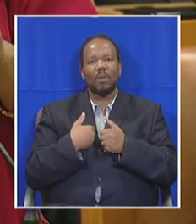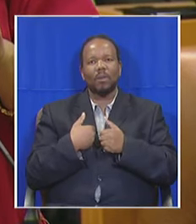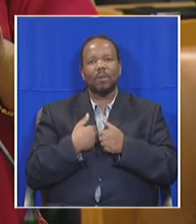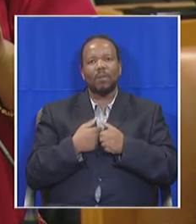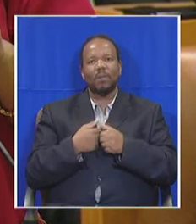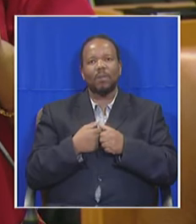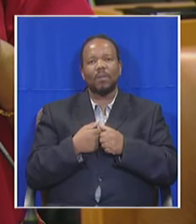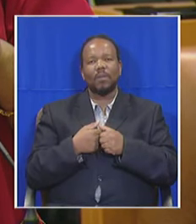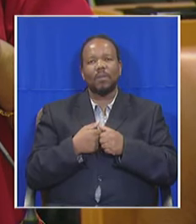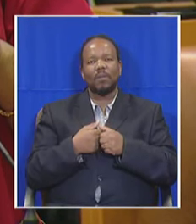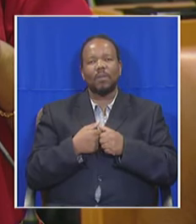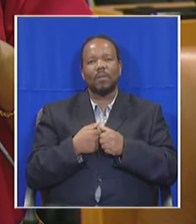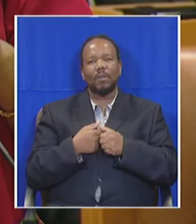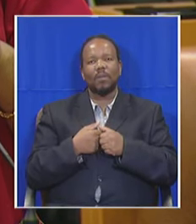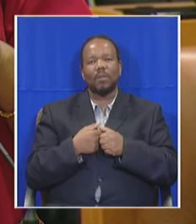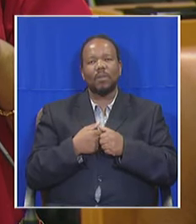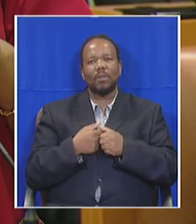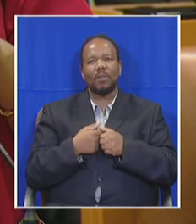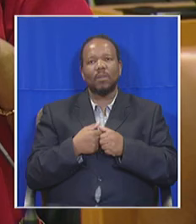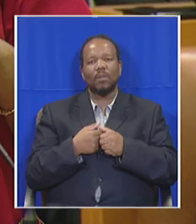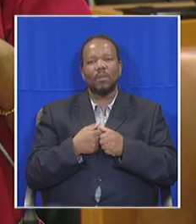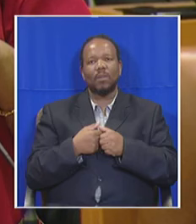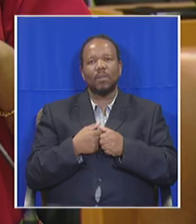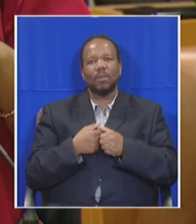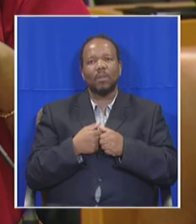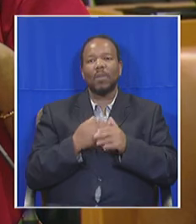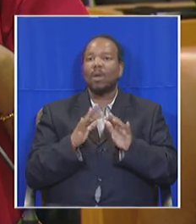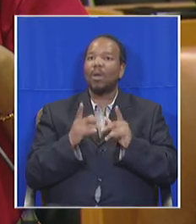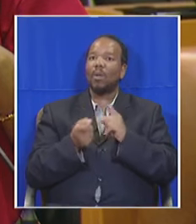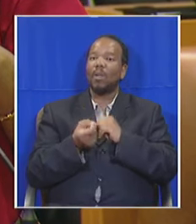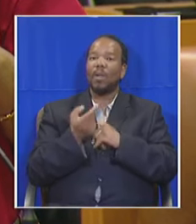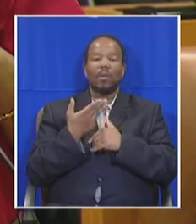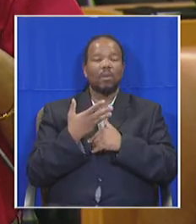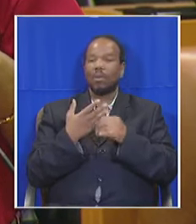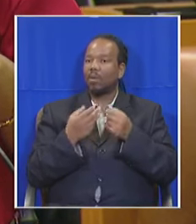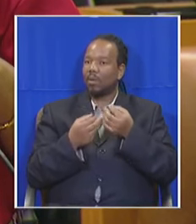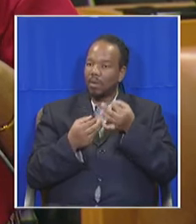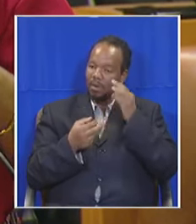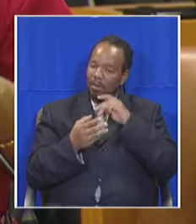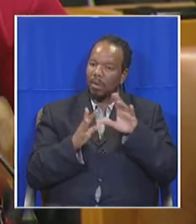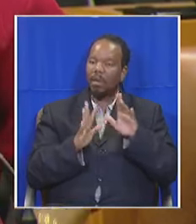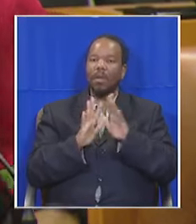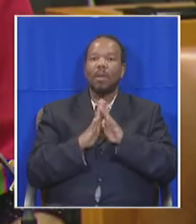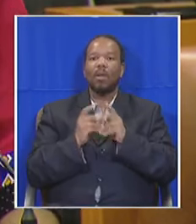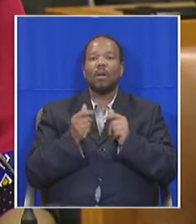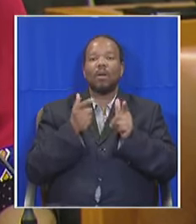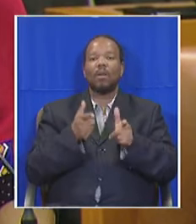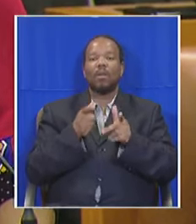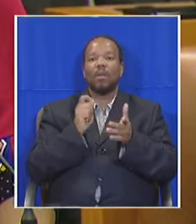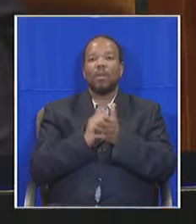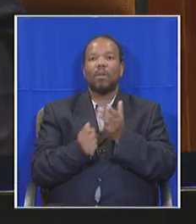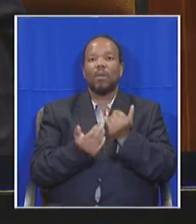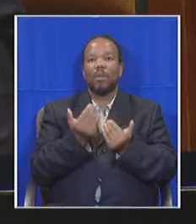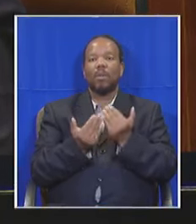sekuneziteleka sekushiswa ney'timela sicela ungqongqoshe akatransport akasukumele lolu daba ngiyabonga